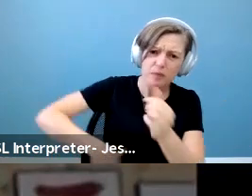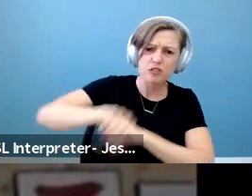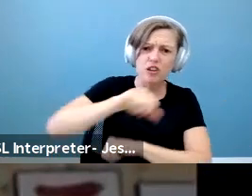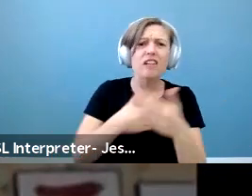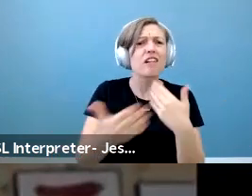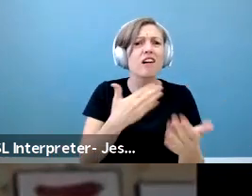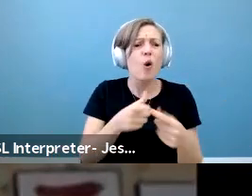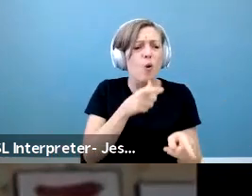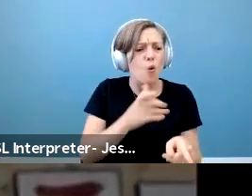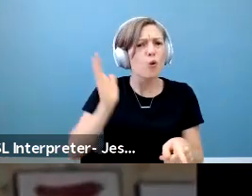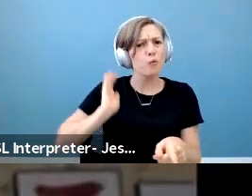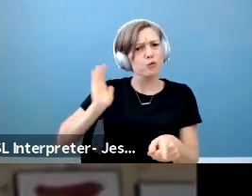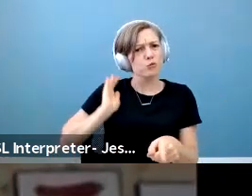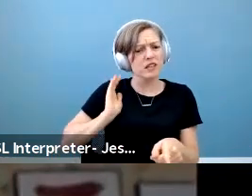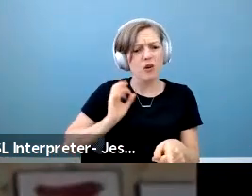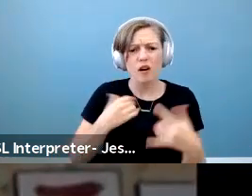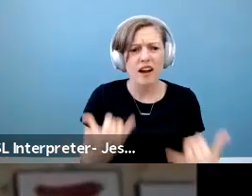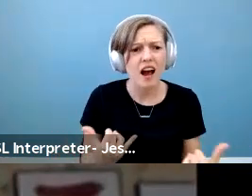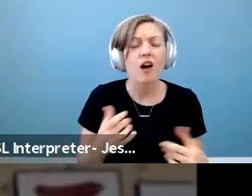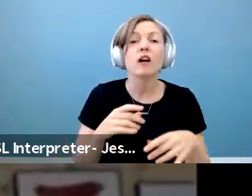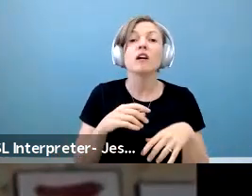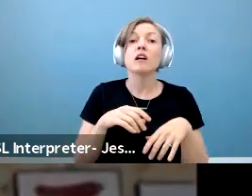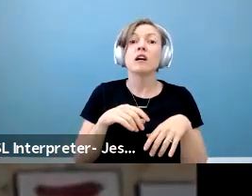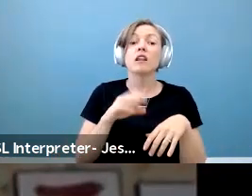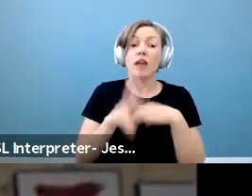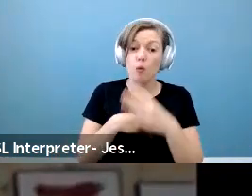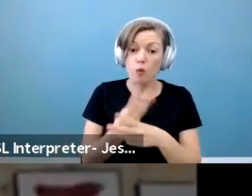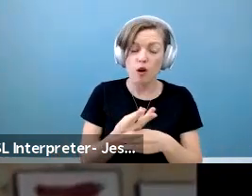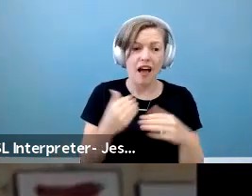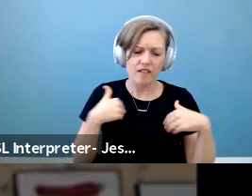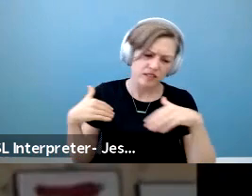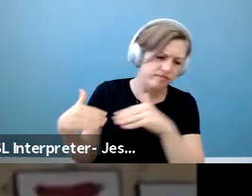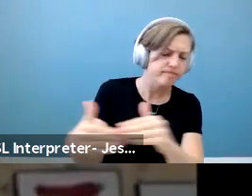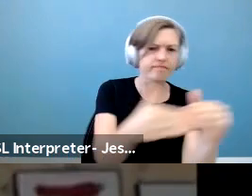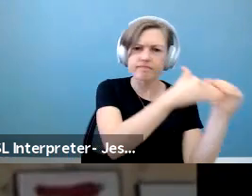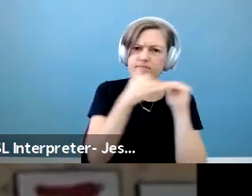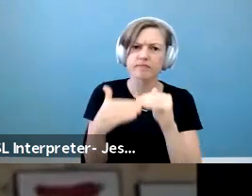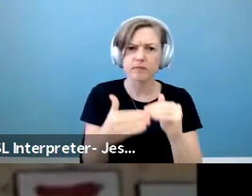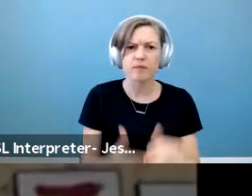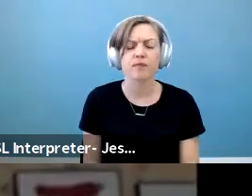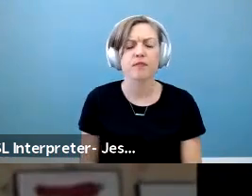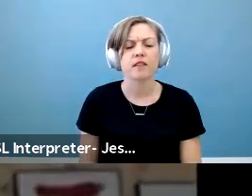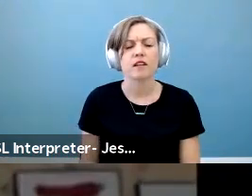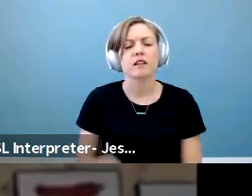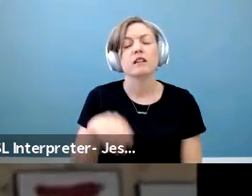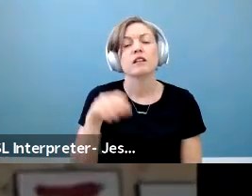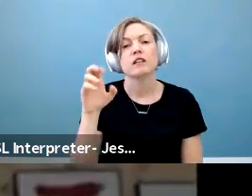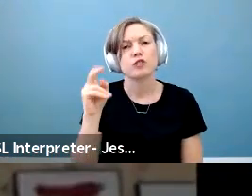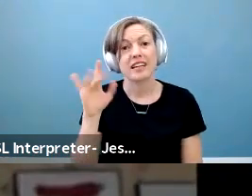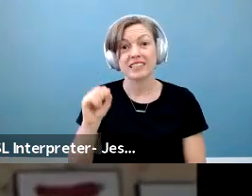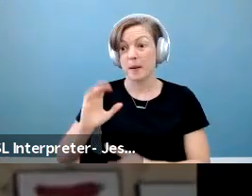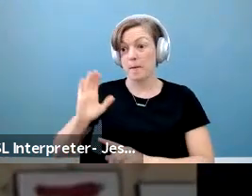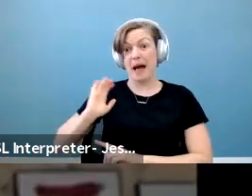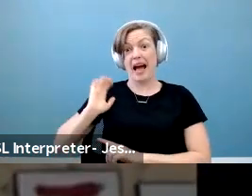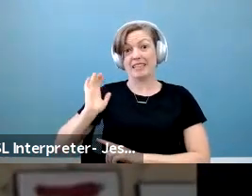who they were, a world where there would be equity for all. The eugenicists of the past worked